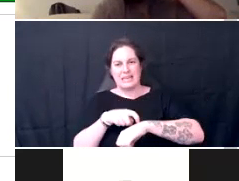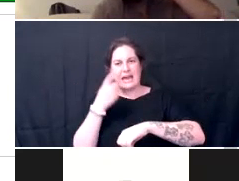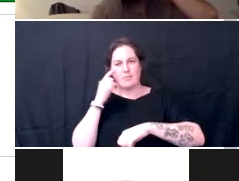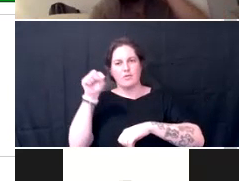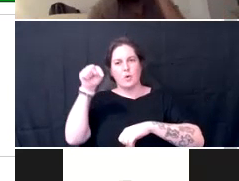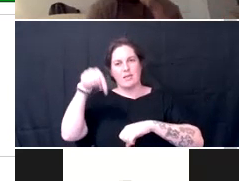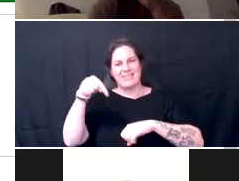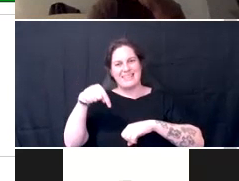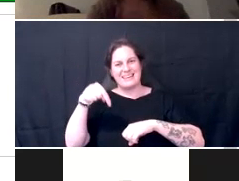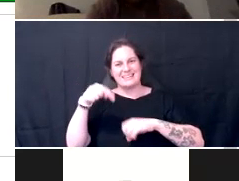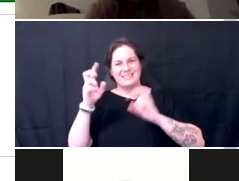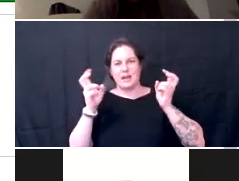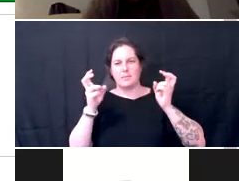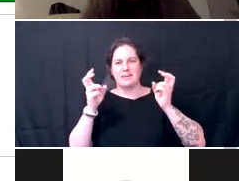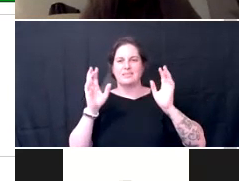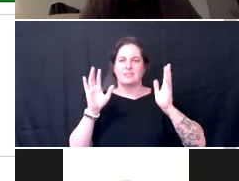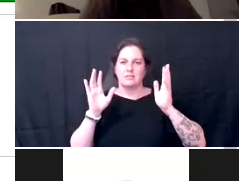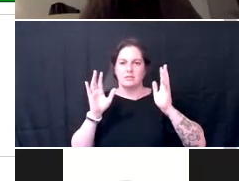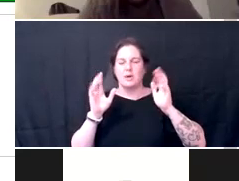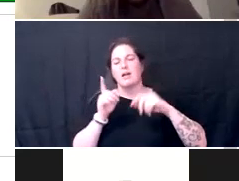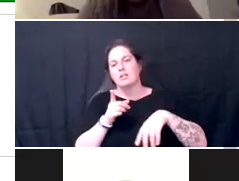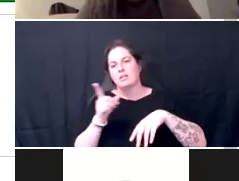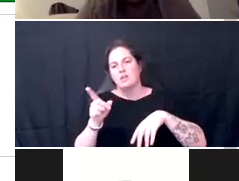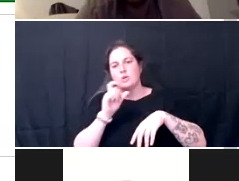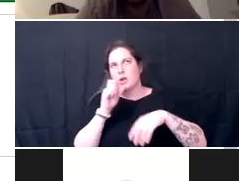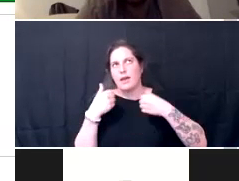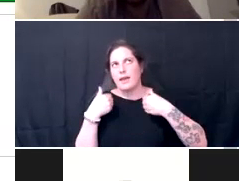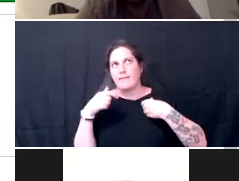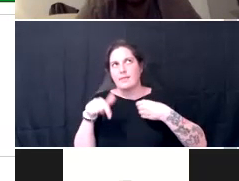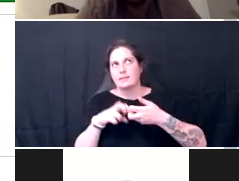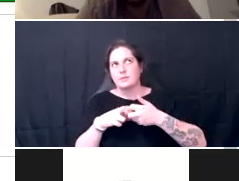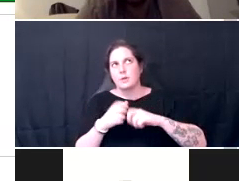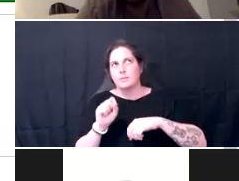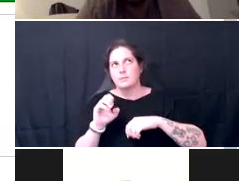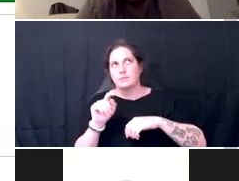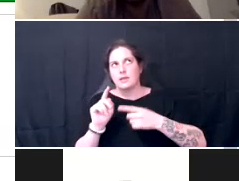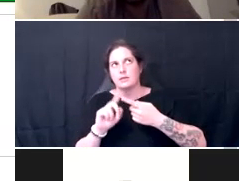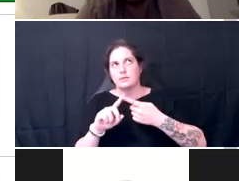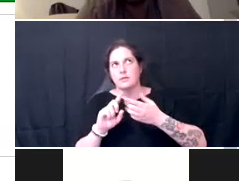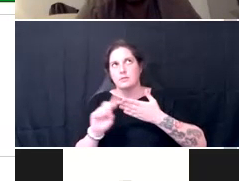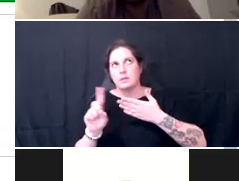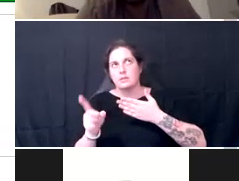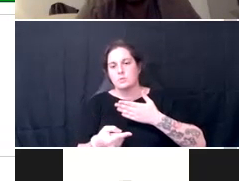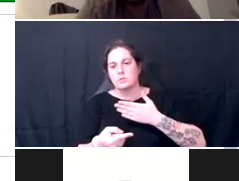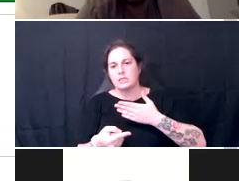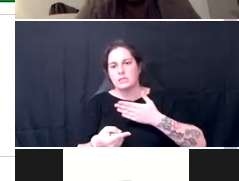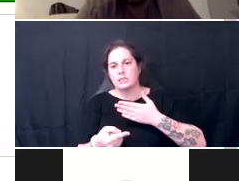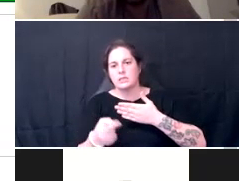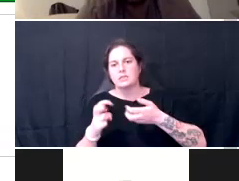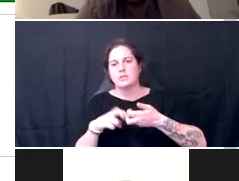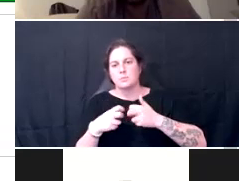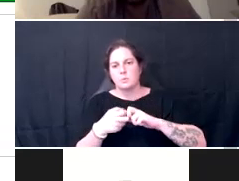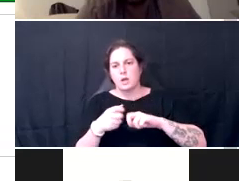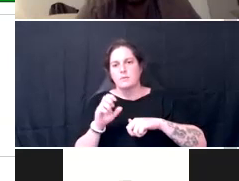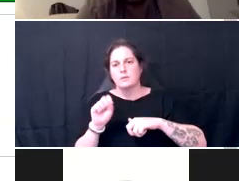problem. Well, actually, you won't deal with this problem set until next week anyway. Because problem set number 4 is